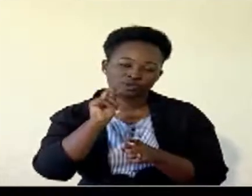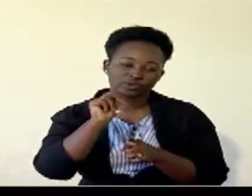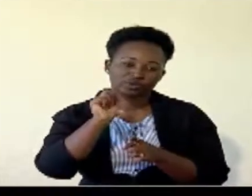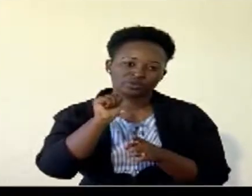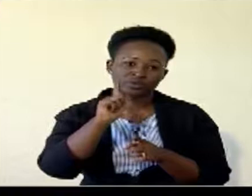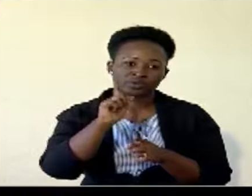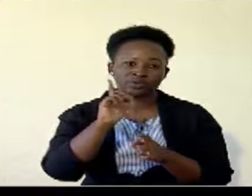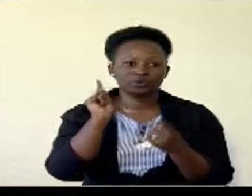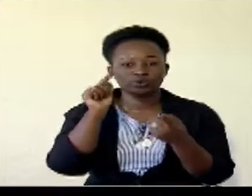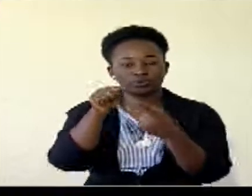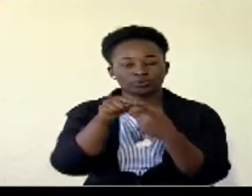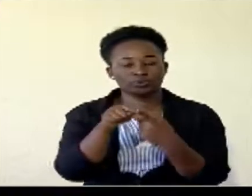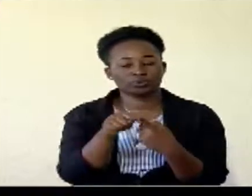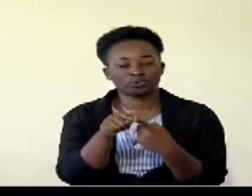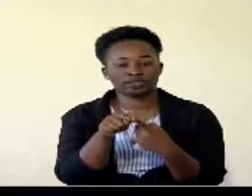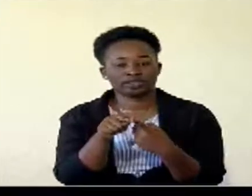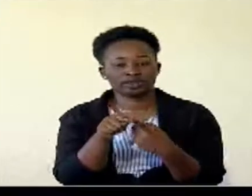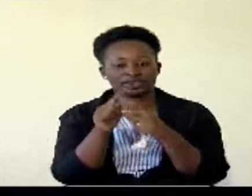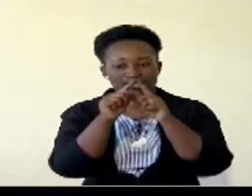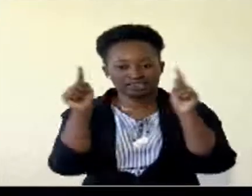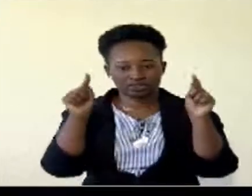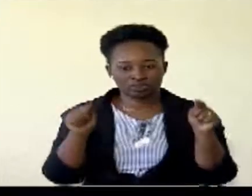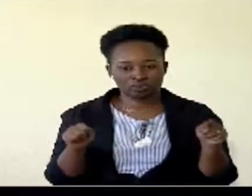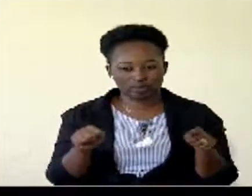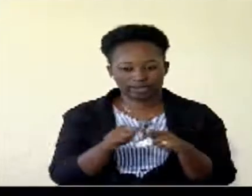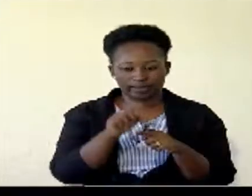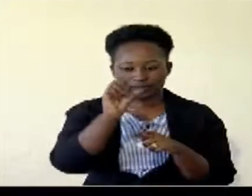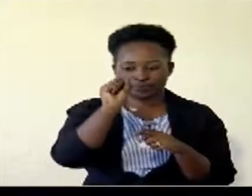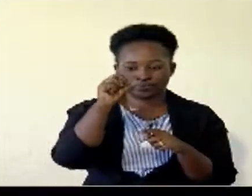to the square